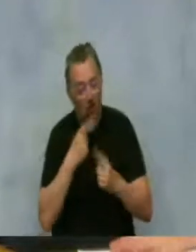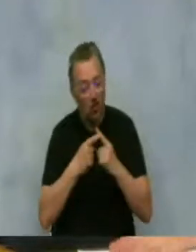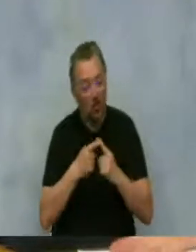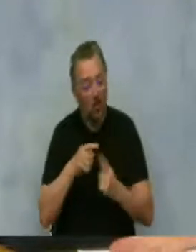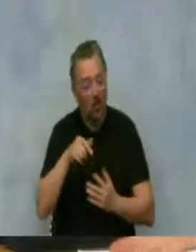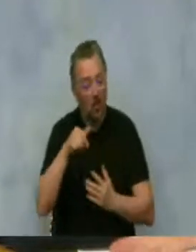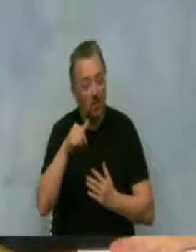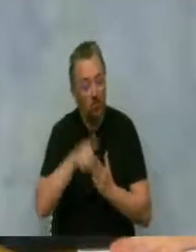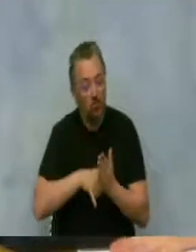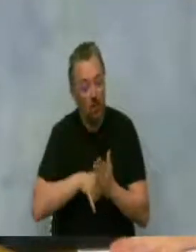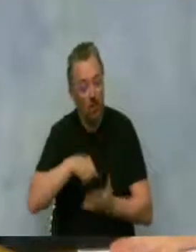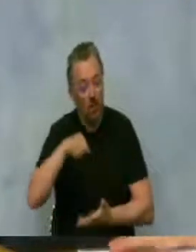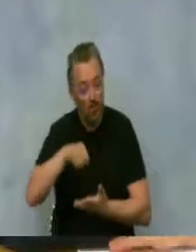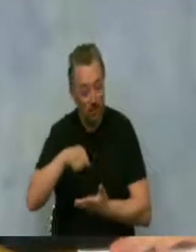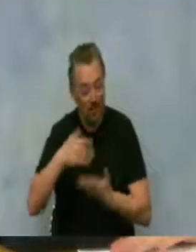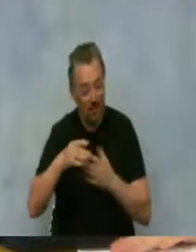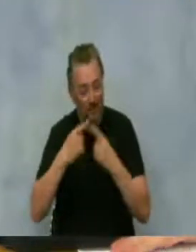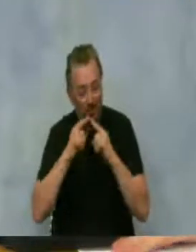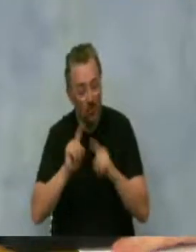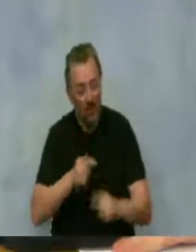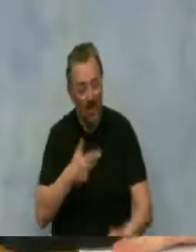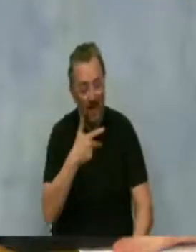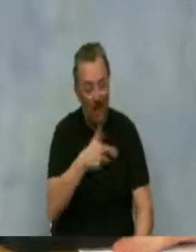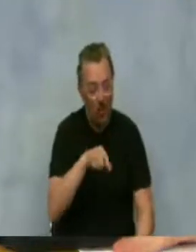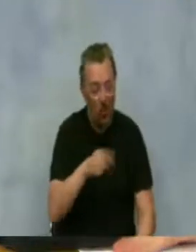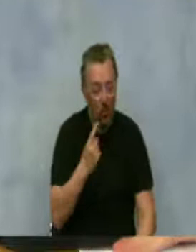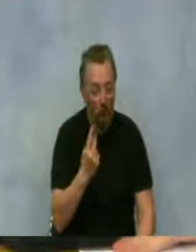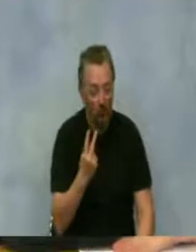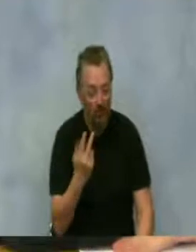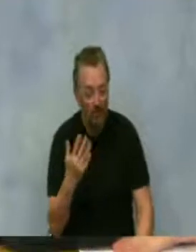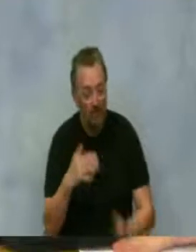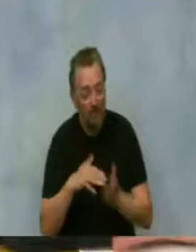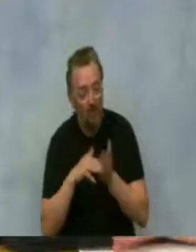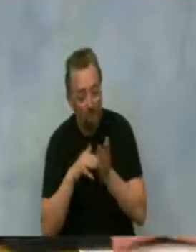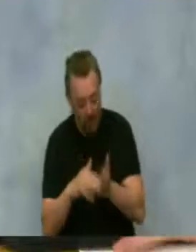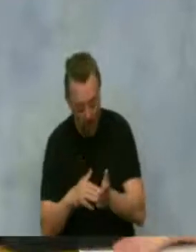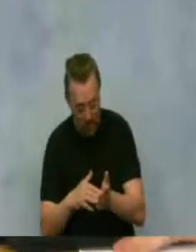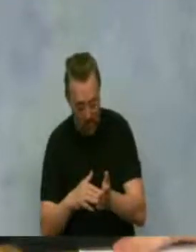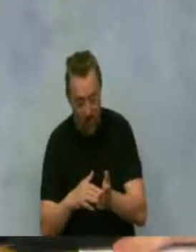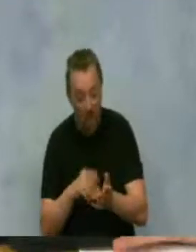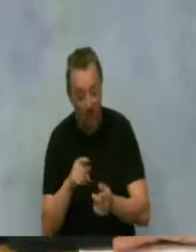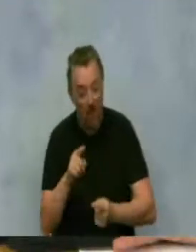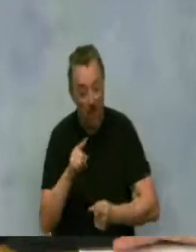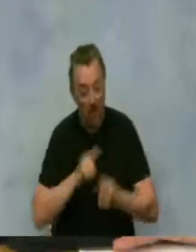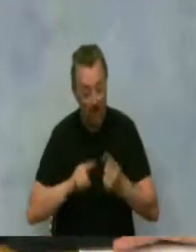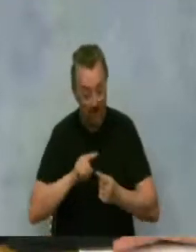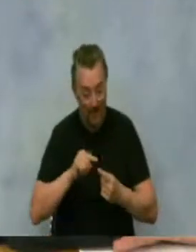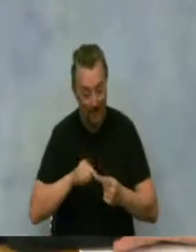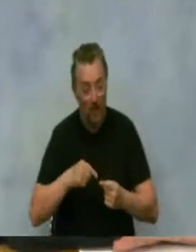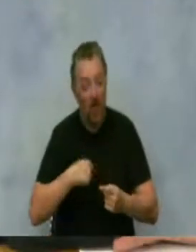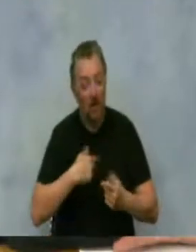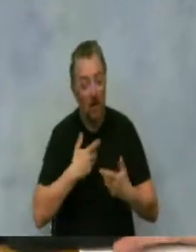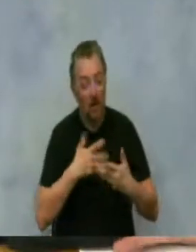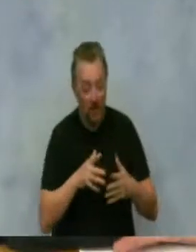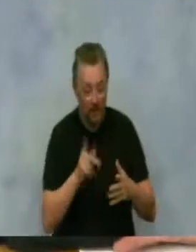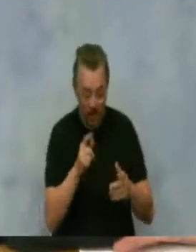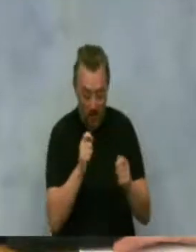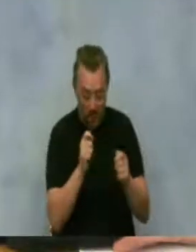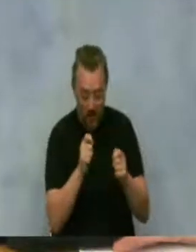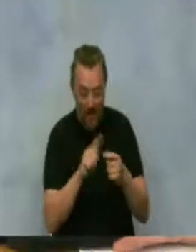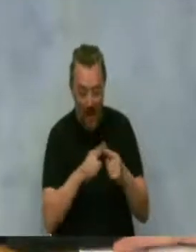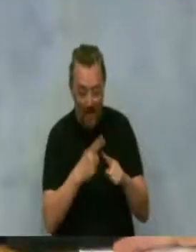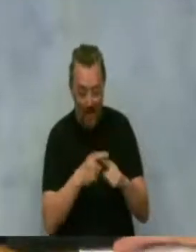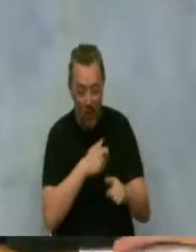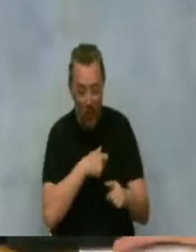programme budget reported at the last committee was 8.125 million. Since this meeting, we have presented adjustments to the Executive Committee